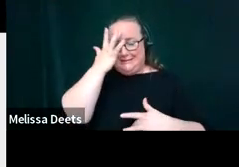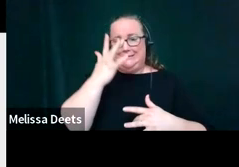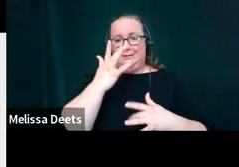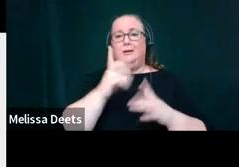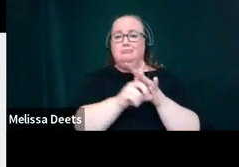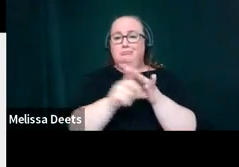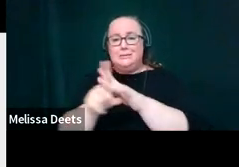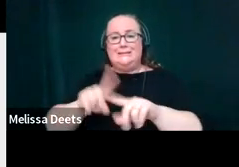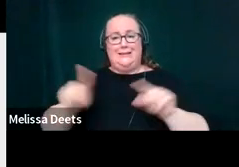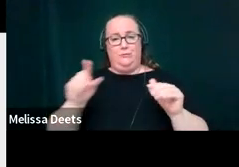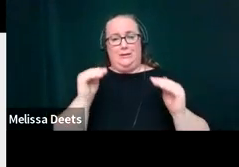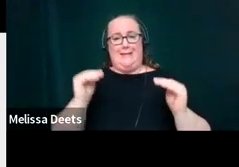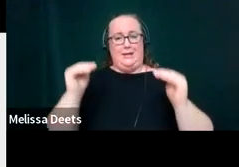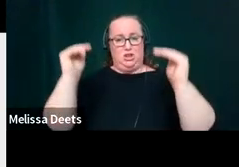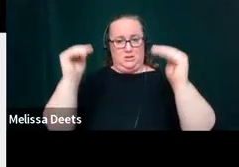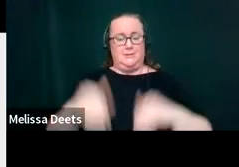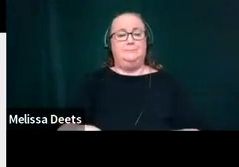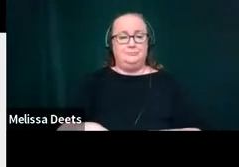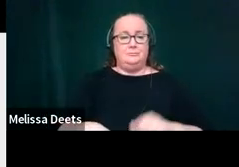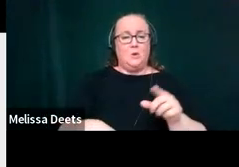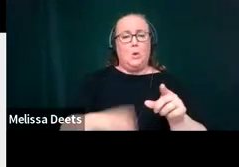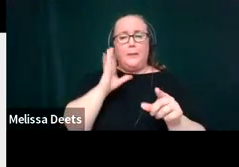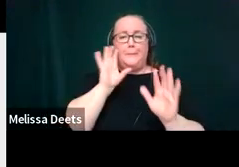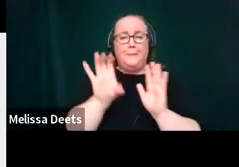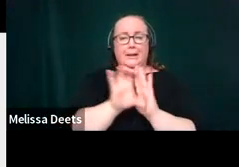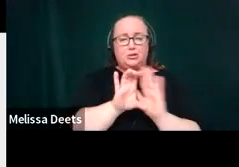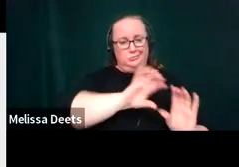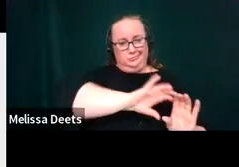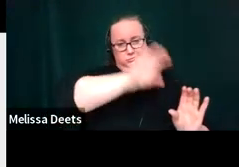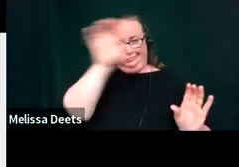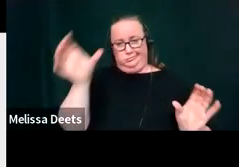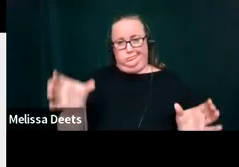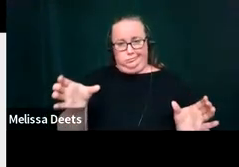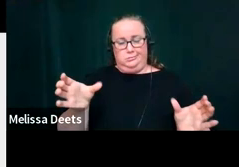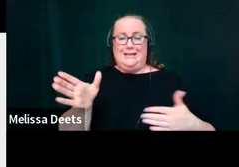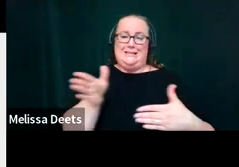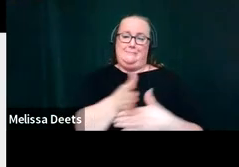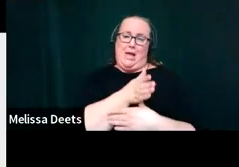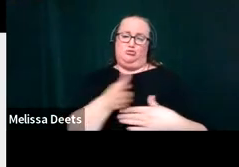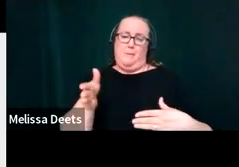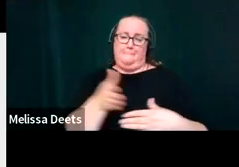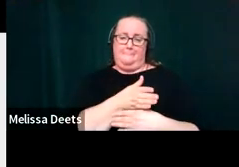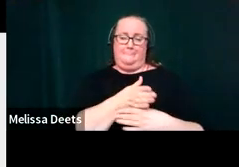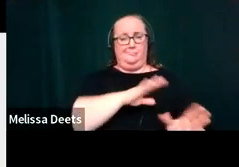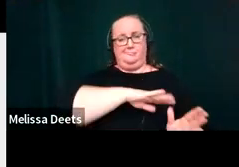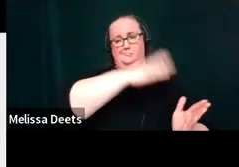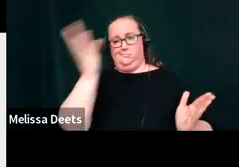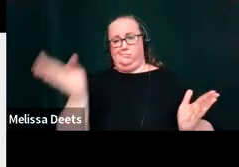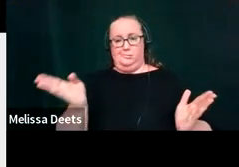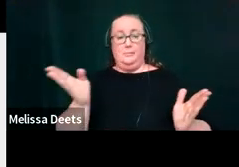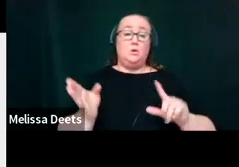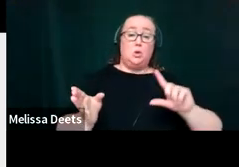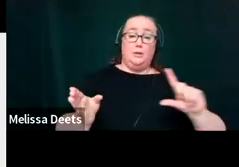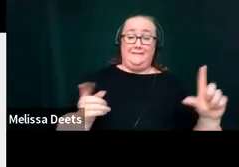stages. On this slide, I have a photograph that shows the spectrum of disease in glaucoma. On the left